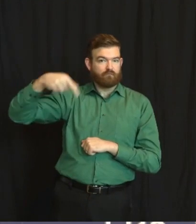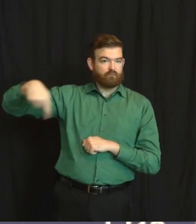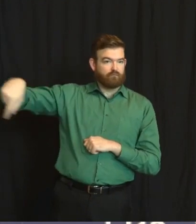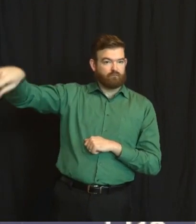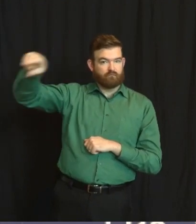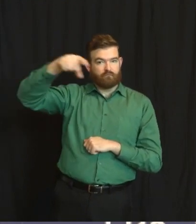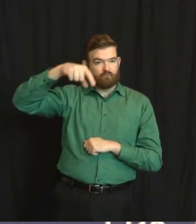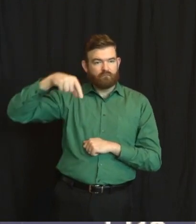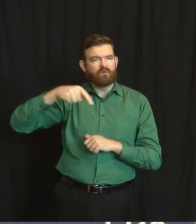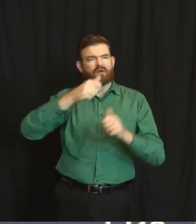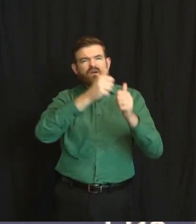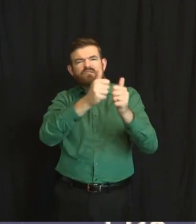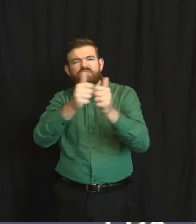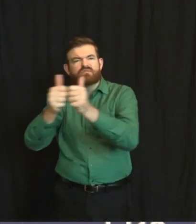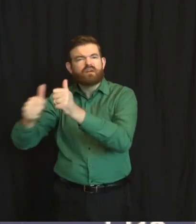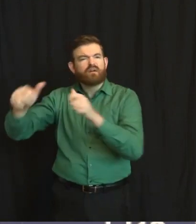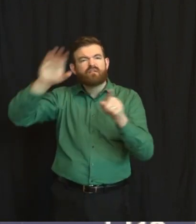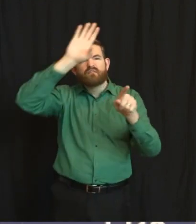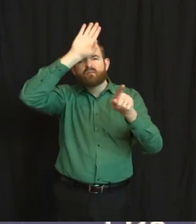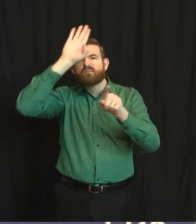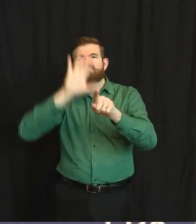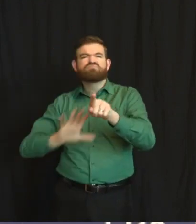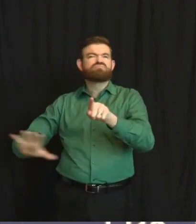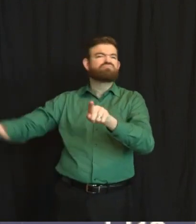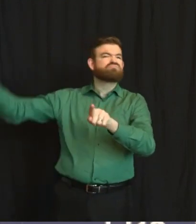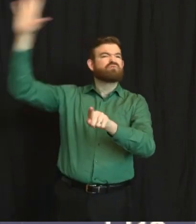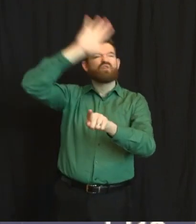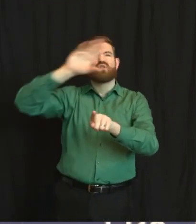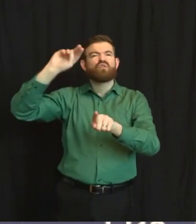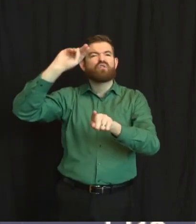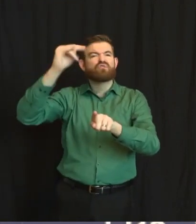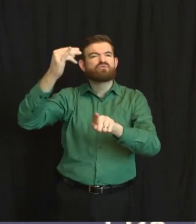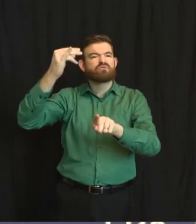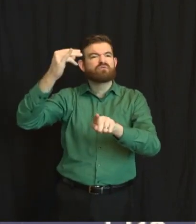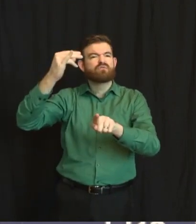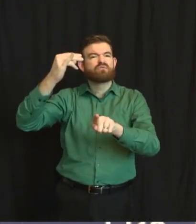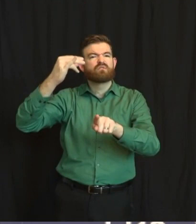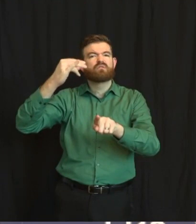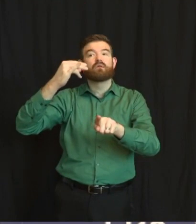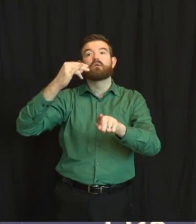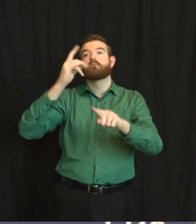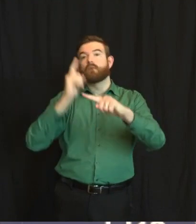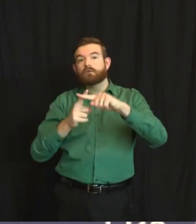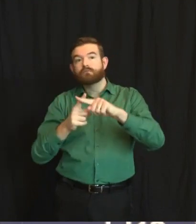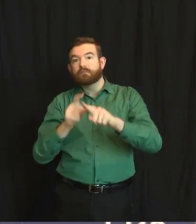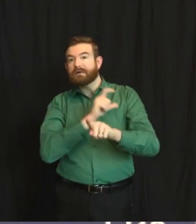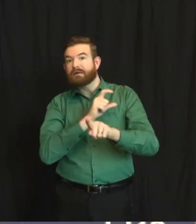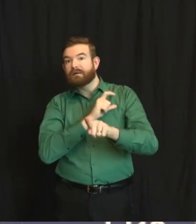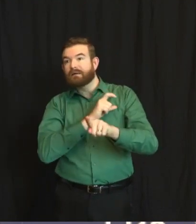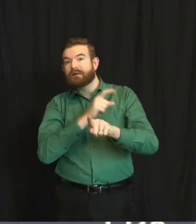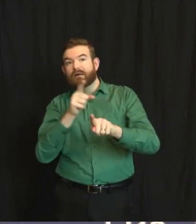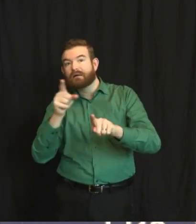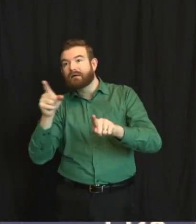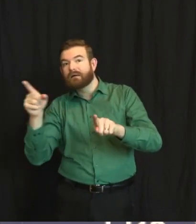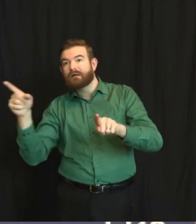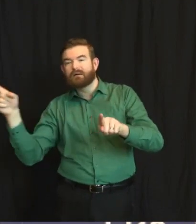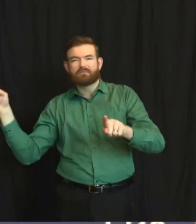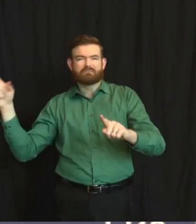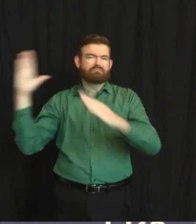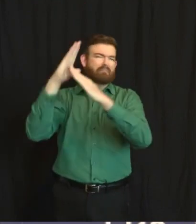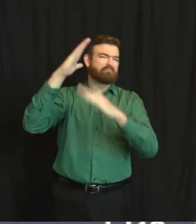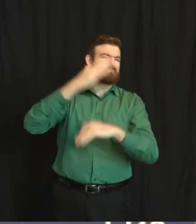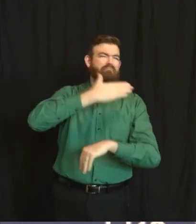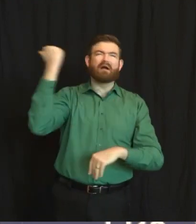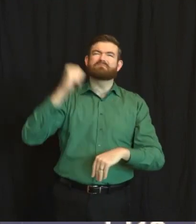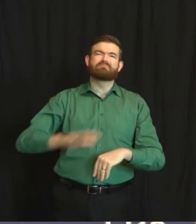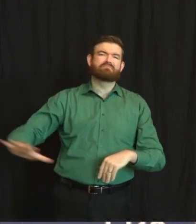firefighters up and down this state who, along with our law enforcement, are as good as it gets anywhere in this country, if not the world. We salute you and